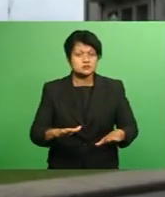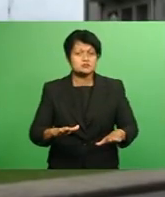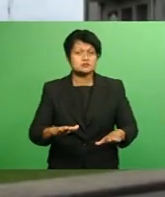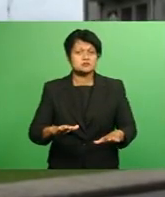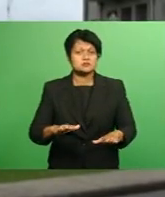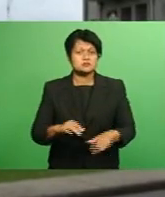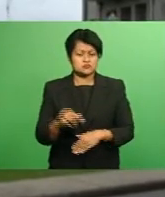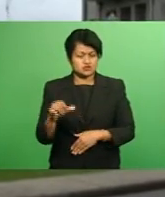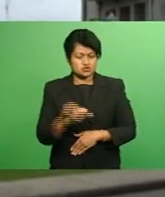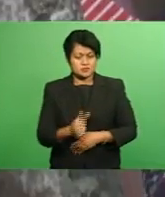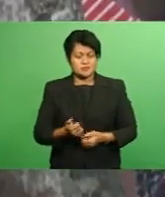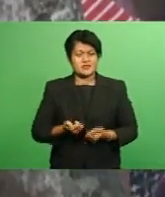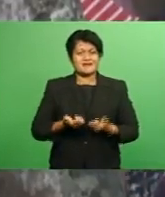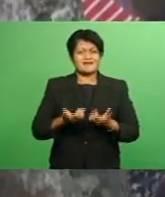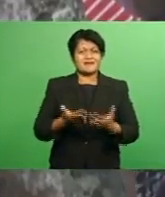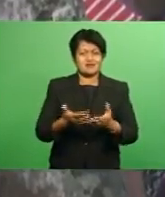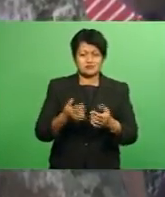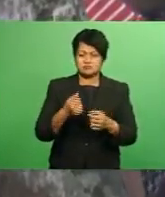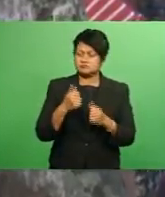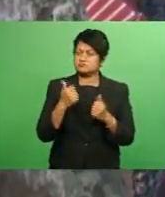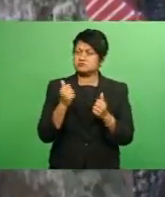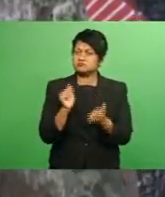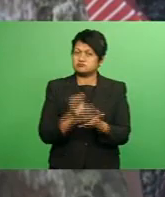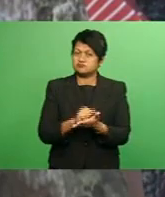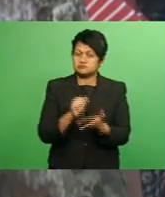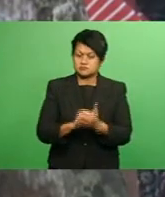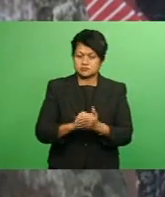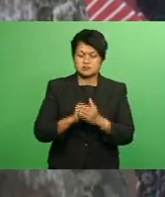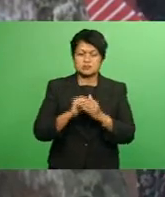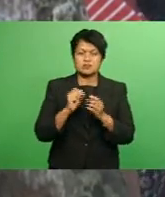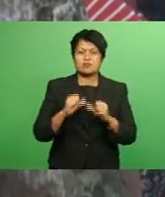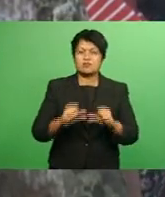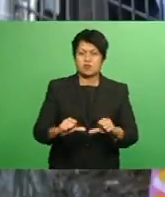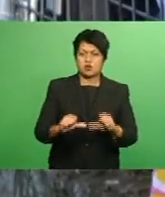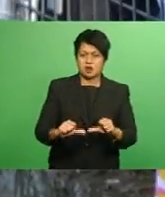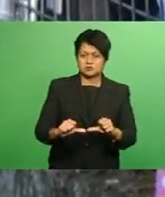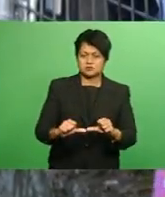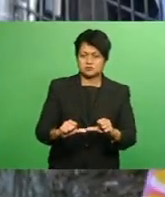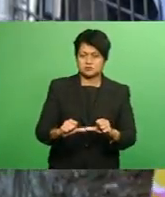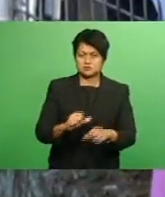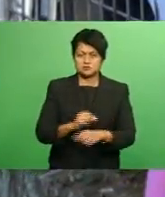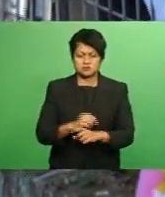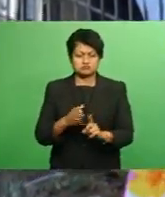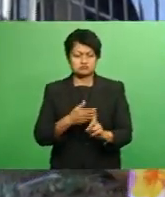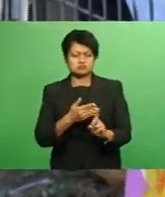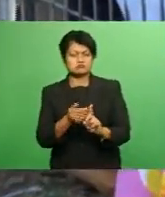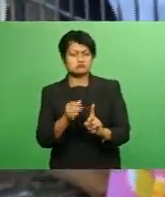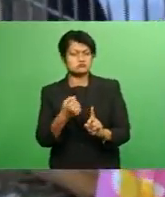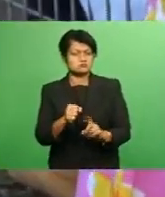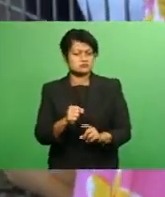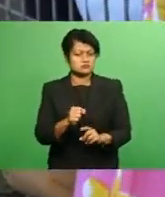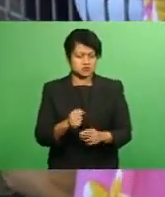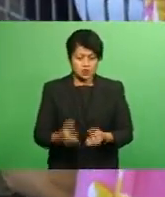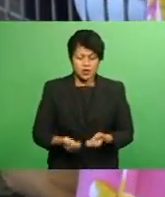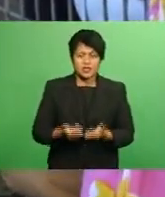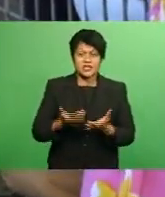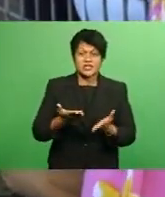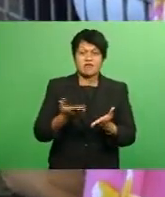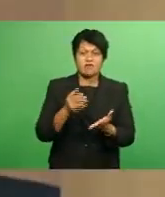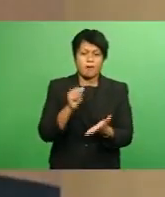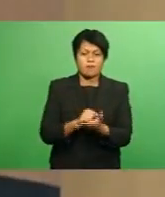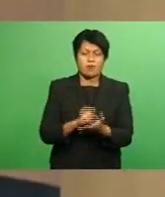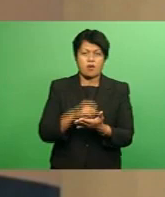adequate protection to ensure they do not feel intimidated or vulnerable when giving evidence or when they are defending